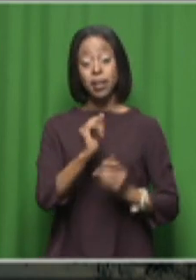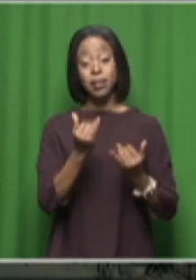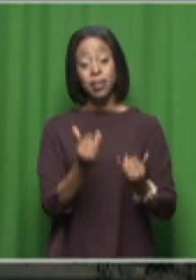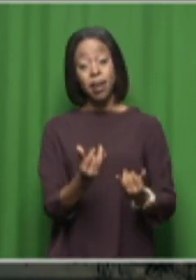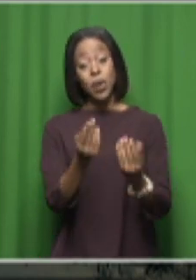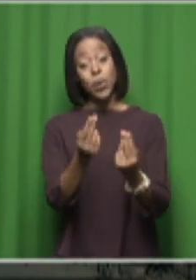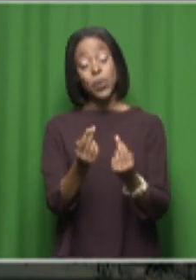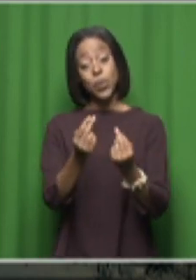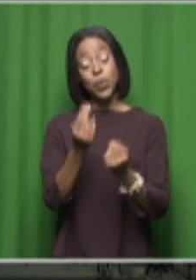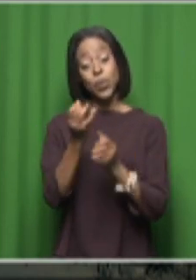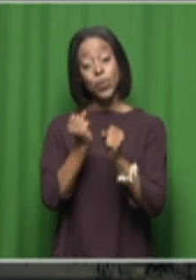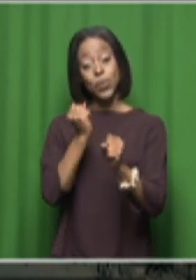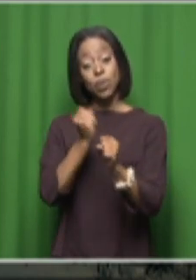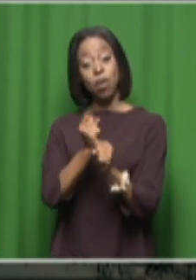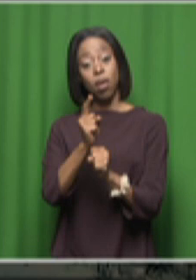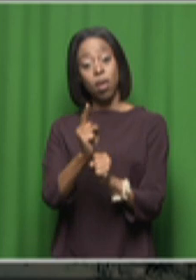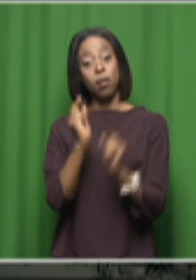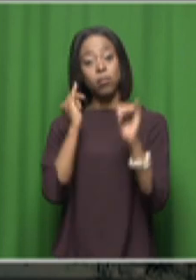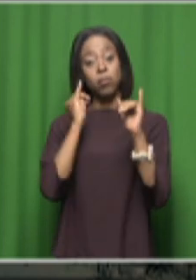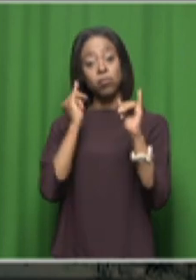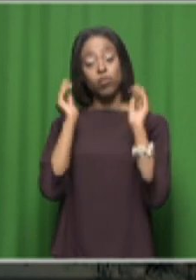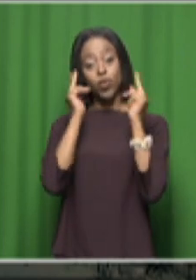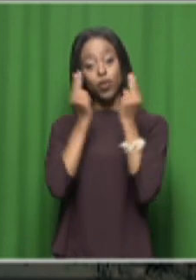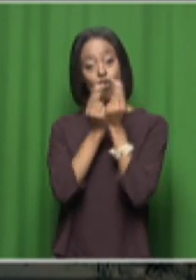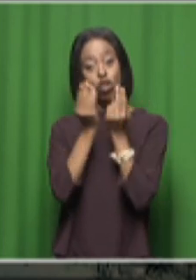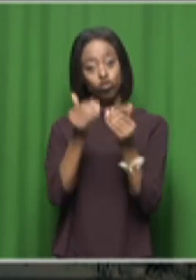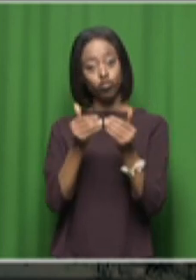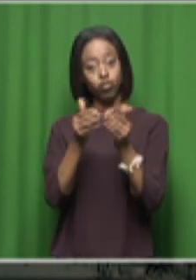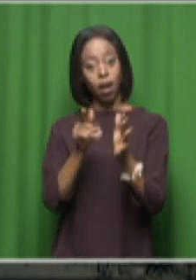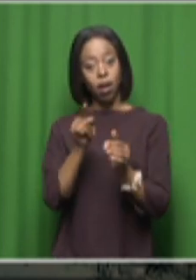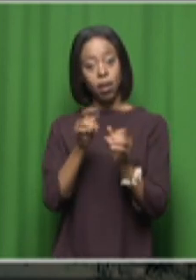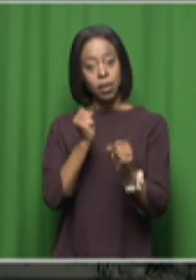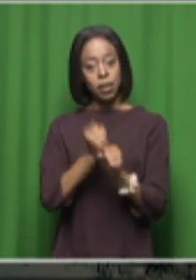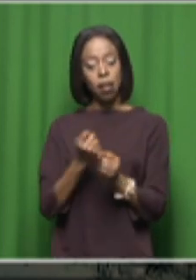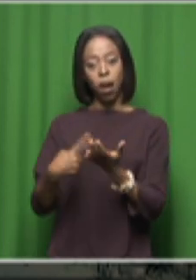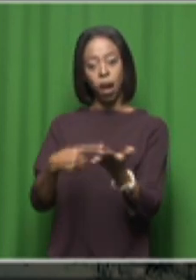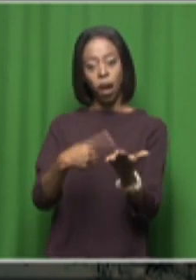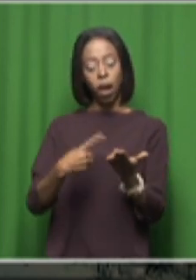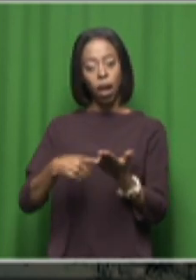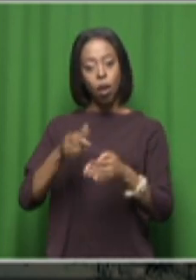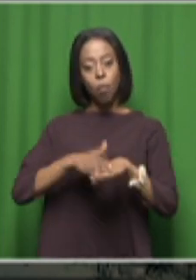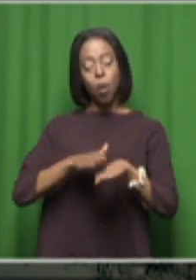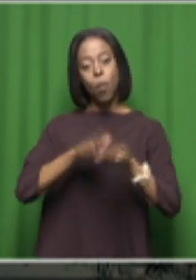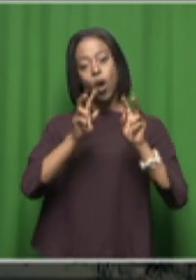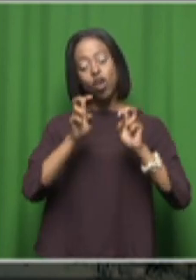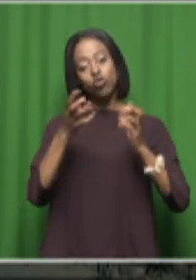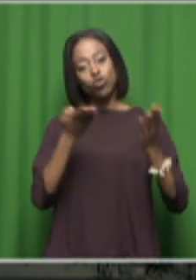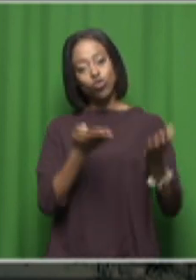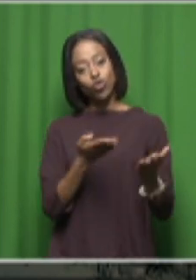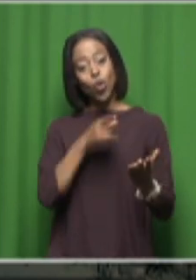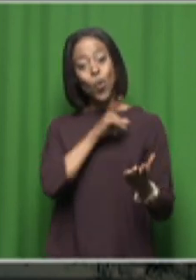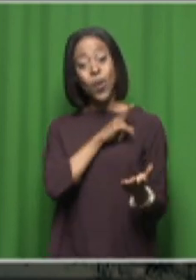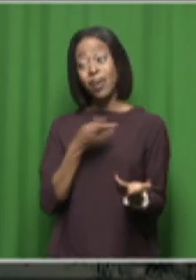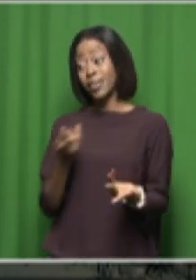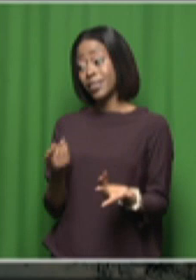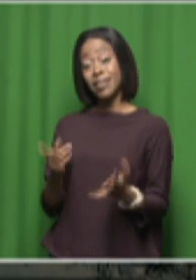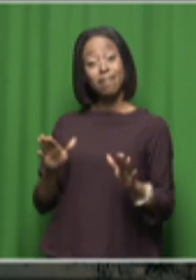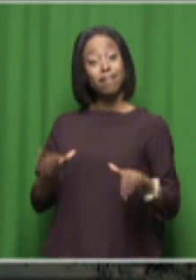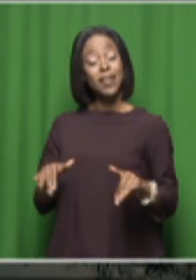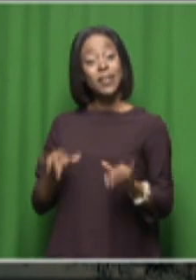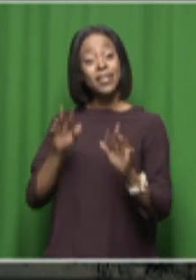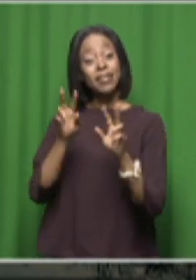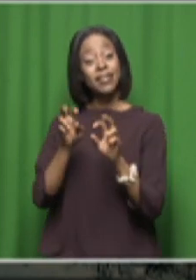this new academic year for institutions of higher learning as well, we'll discuss more of these matters because we haven't even touched on the issue